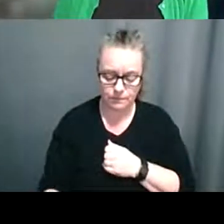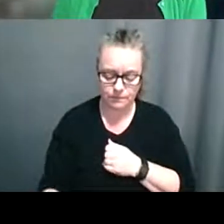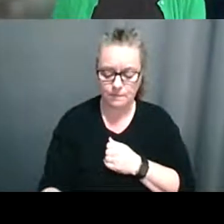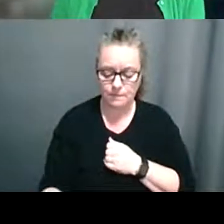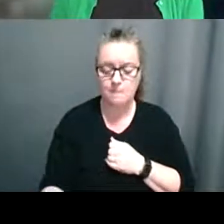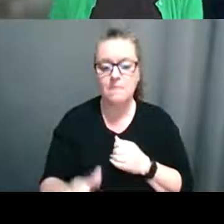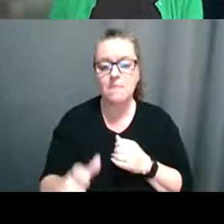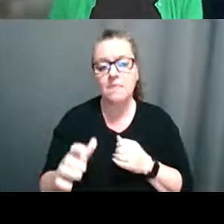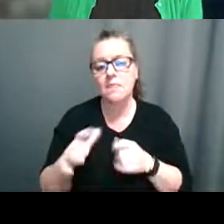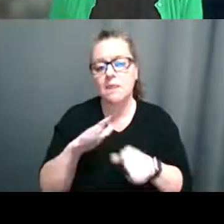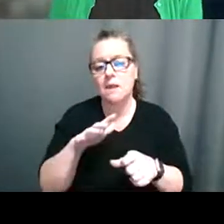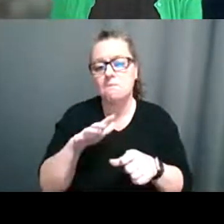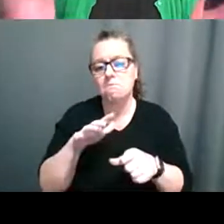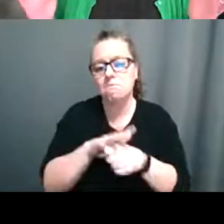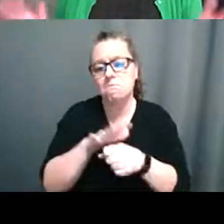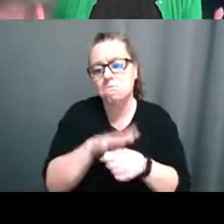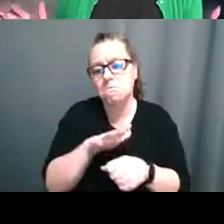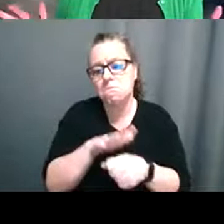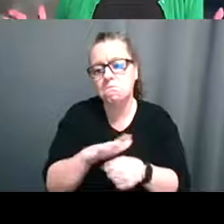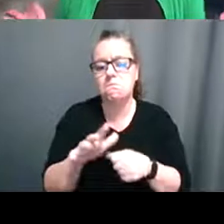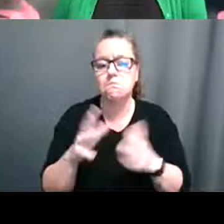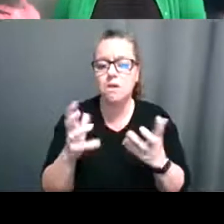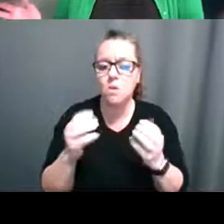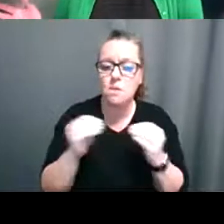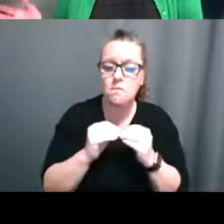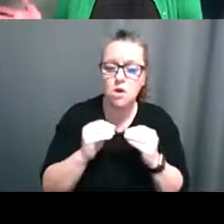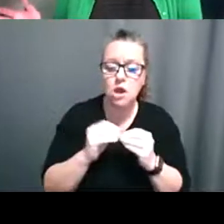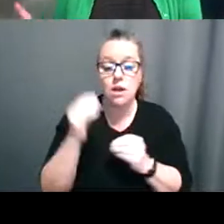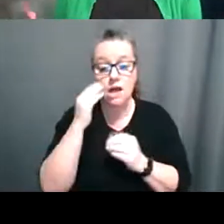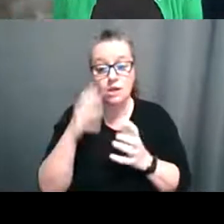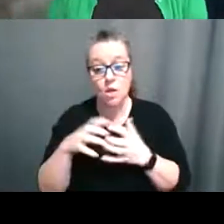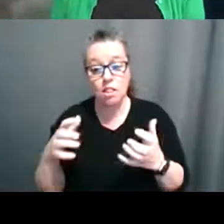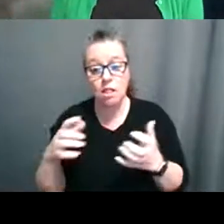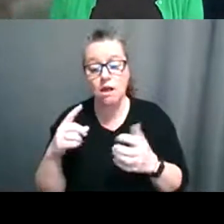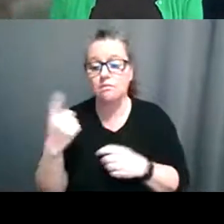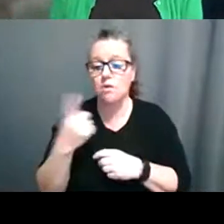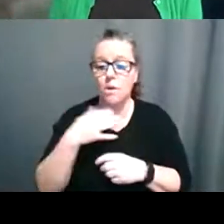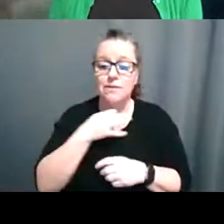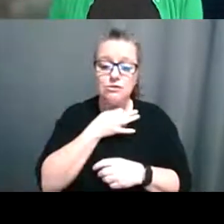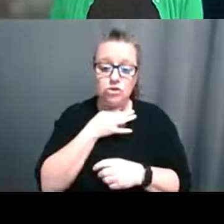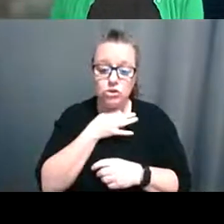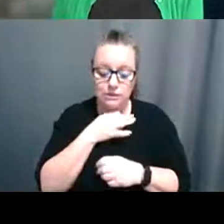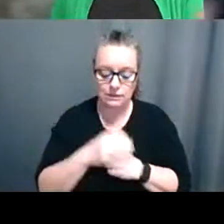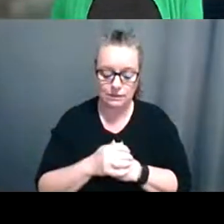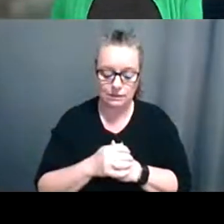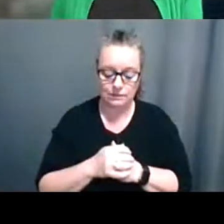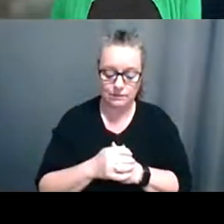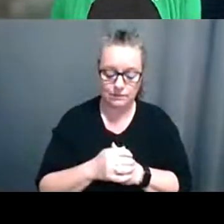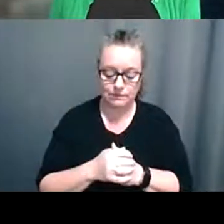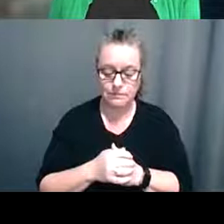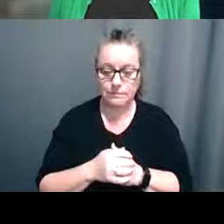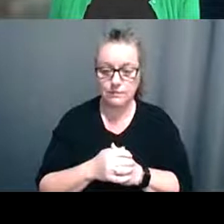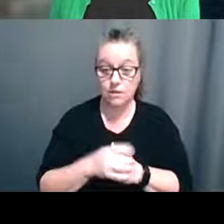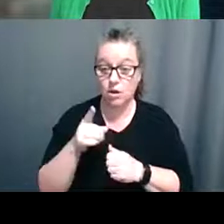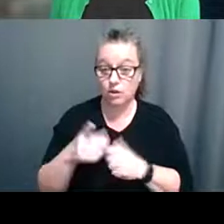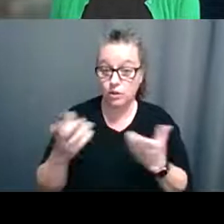be able to do more. I know a lot, but I'm always curious what others have to say. Or are you here to